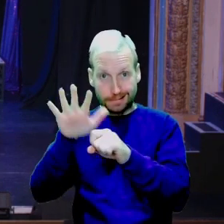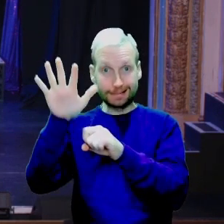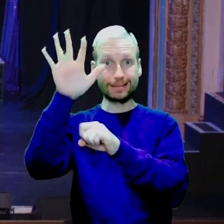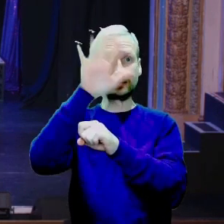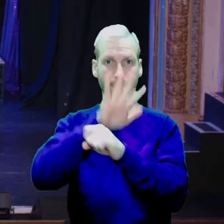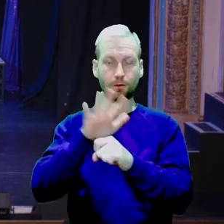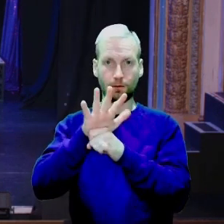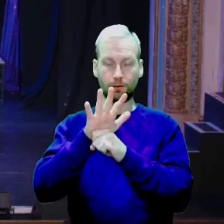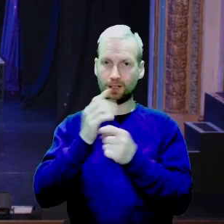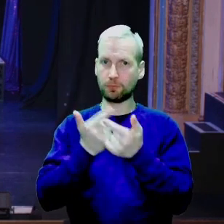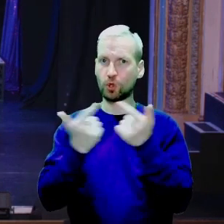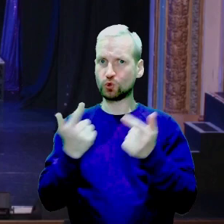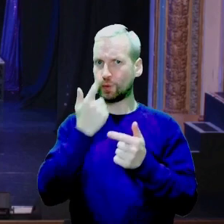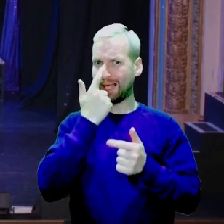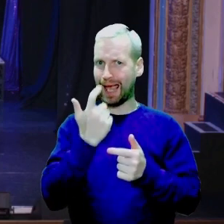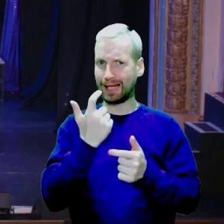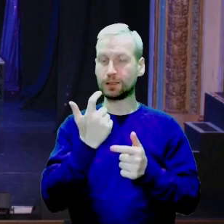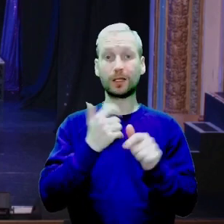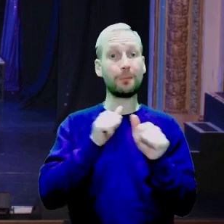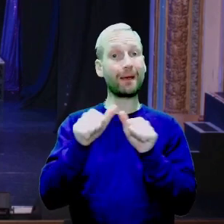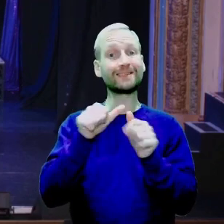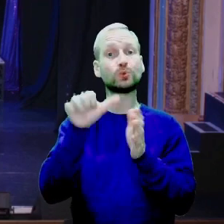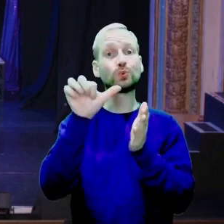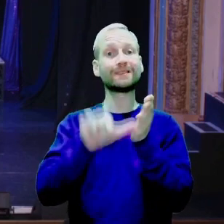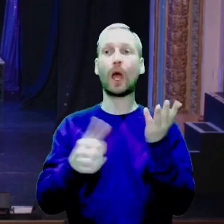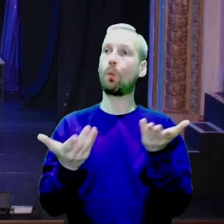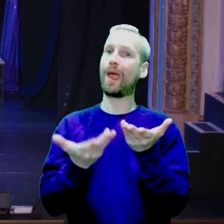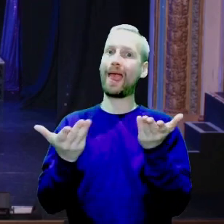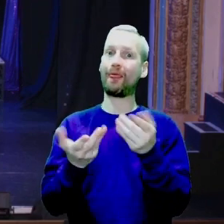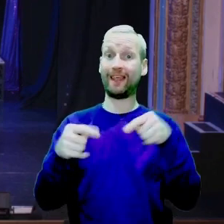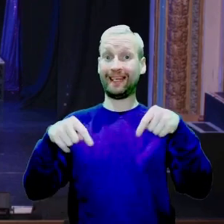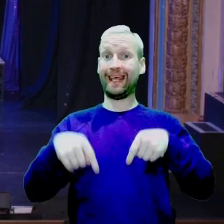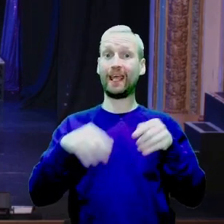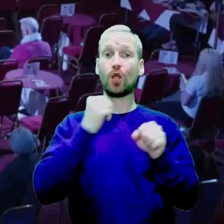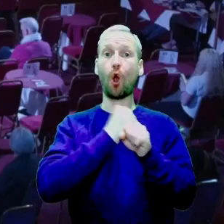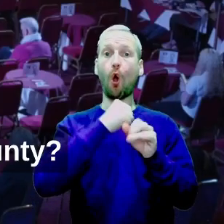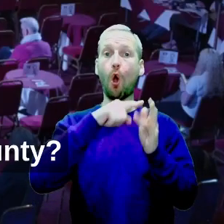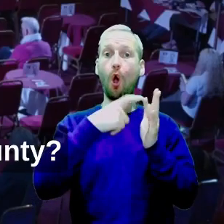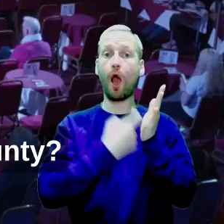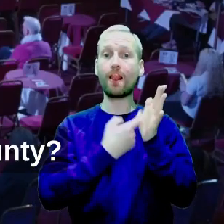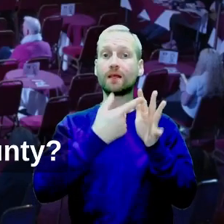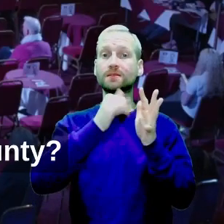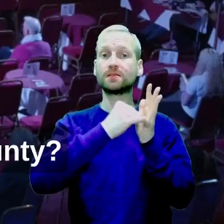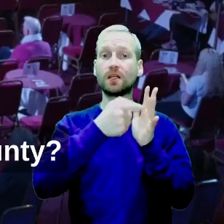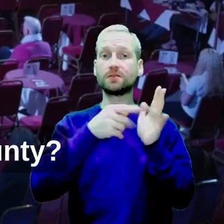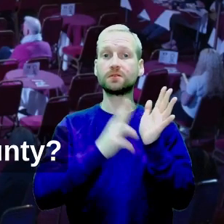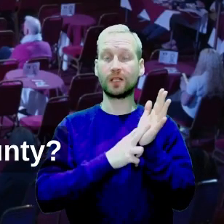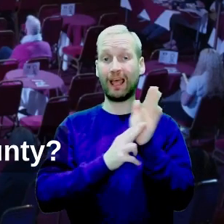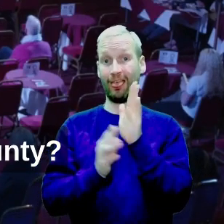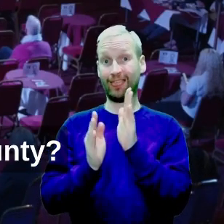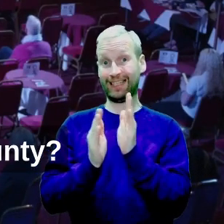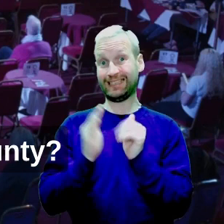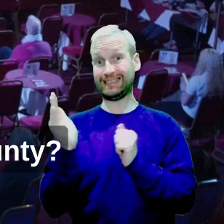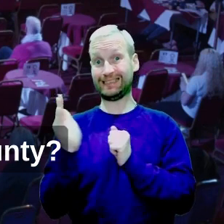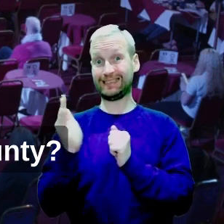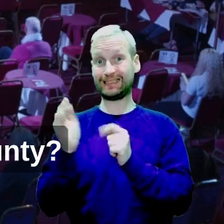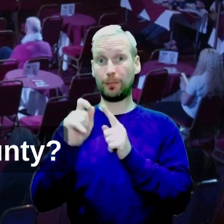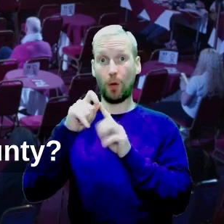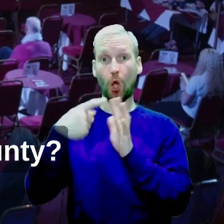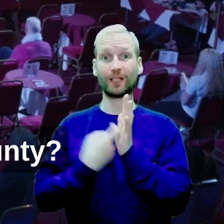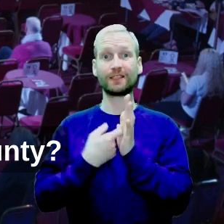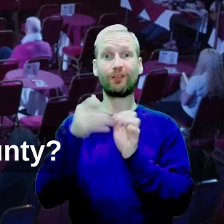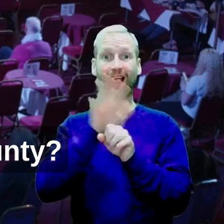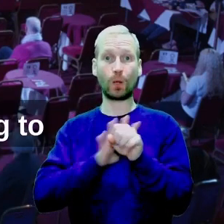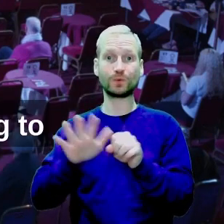as we can. Where better to start than here in Galston, almost the easternmost point of this wonderful